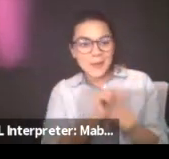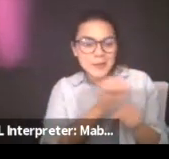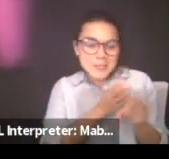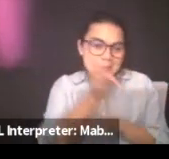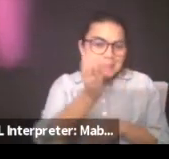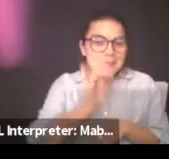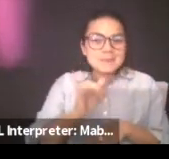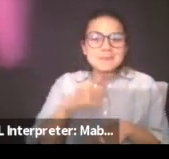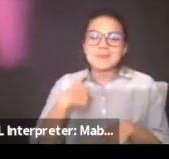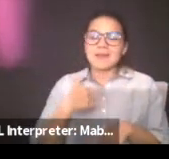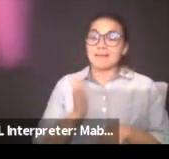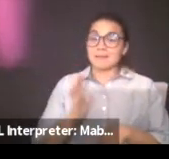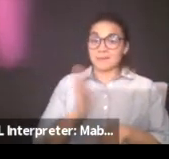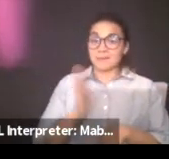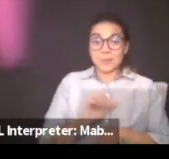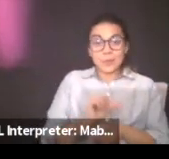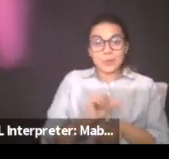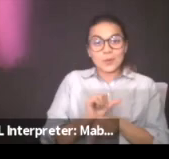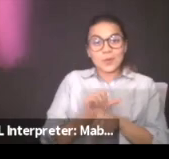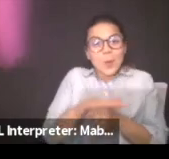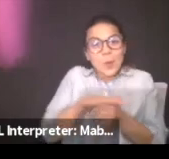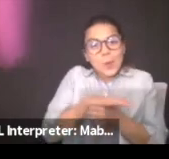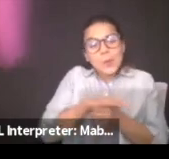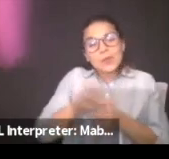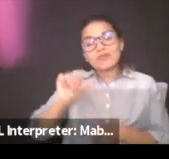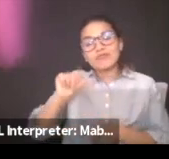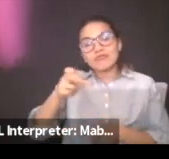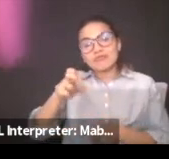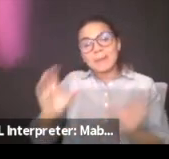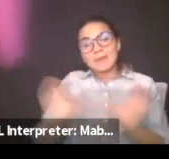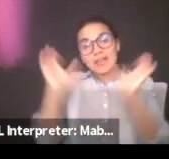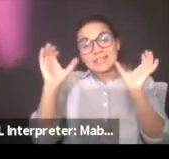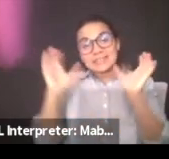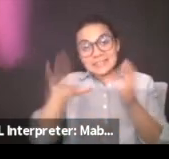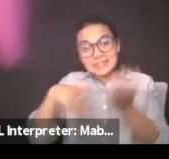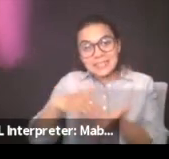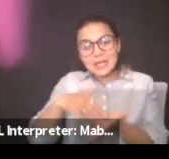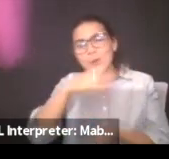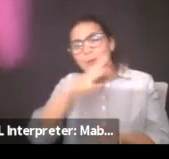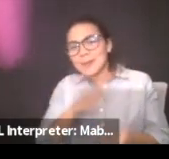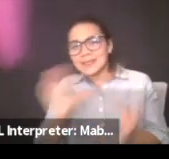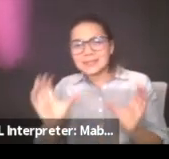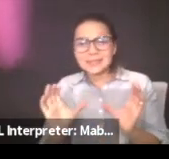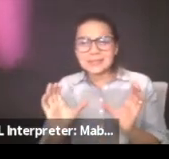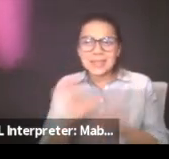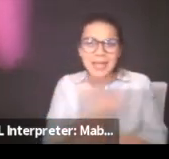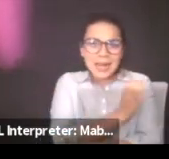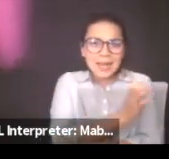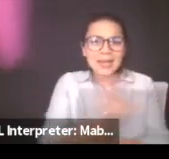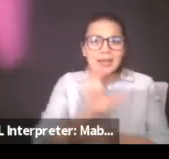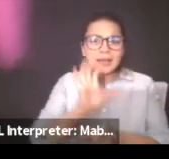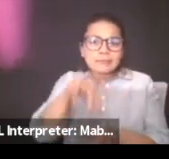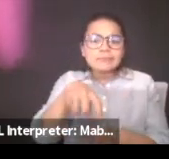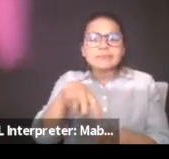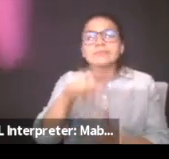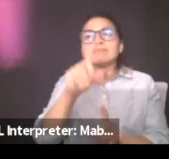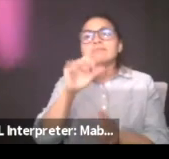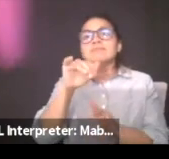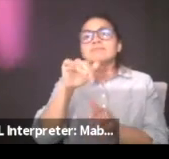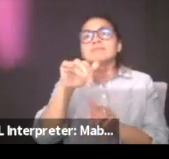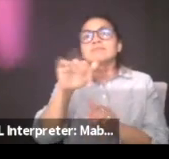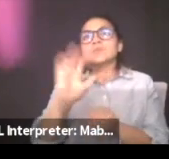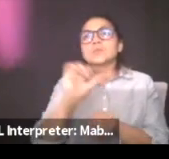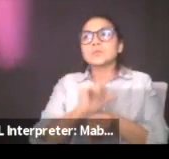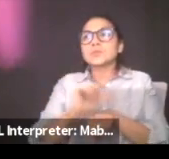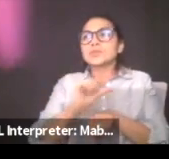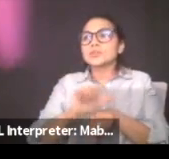crisis center and then my local domestic violence shelter and then women's clinic, and have worked with